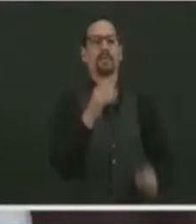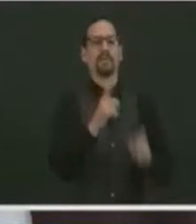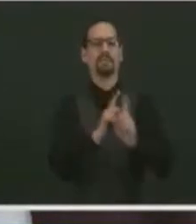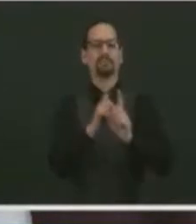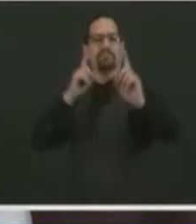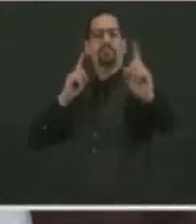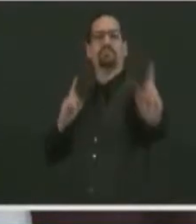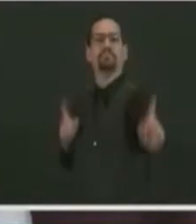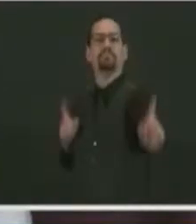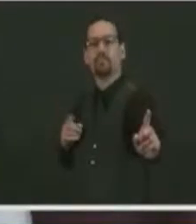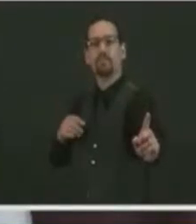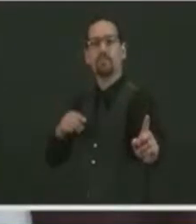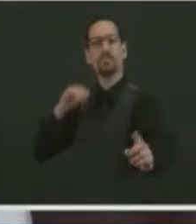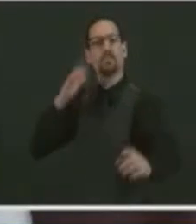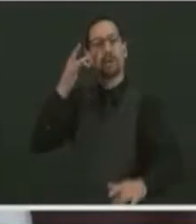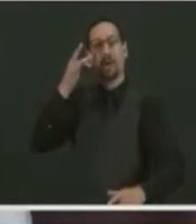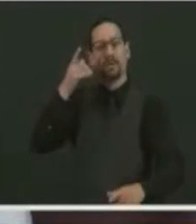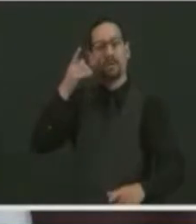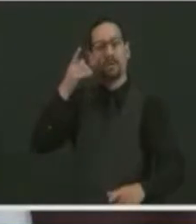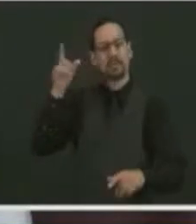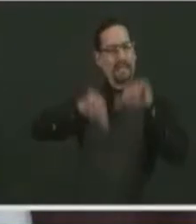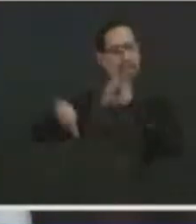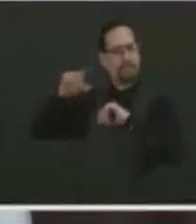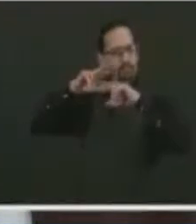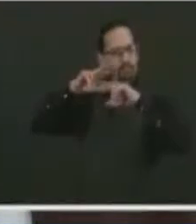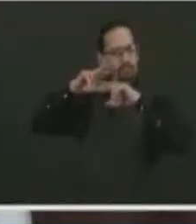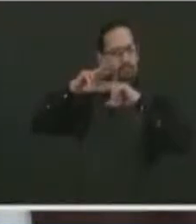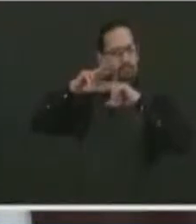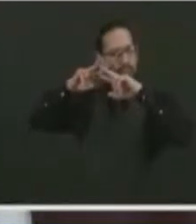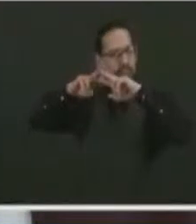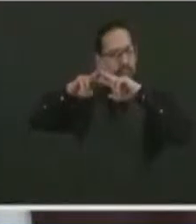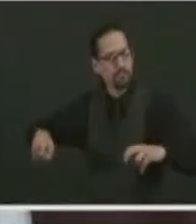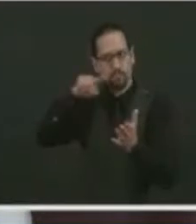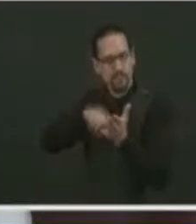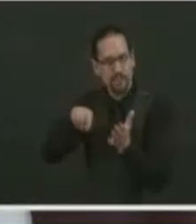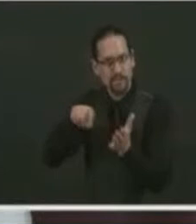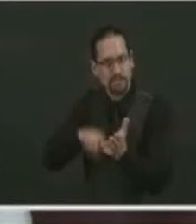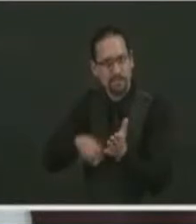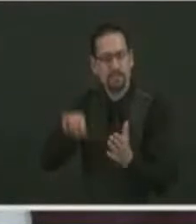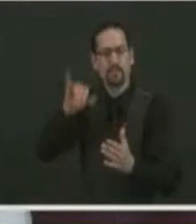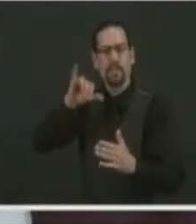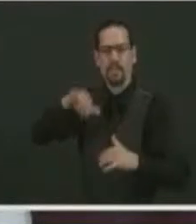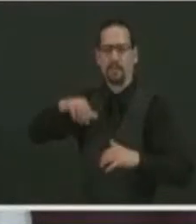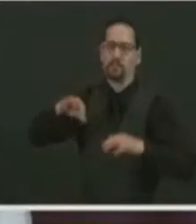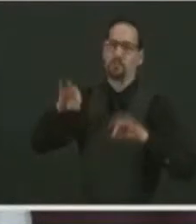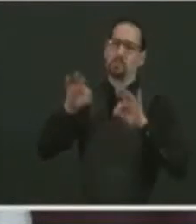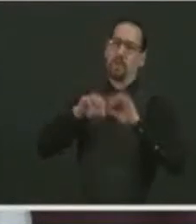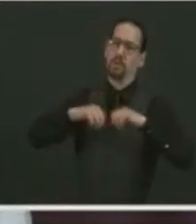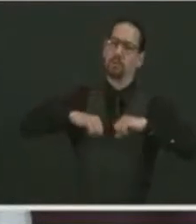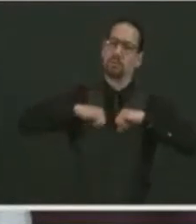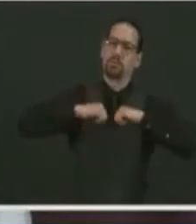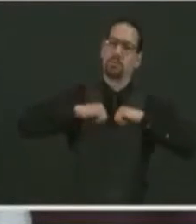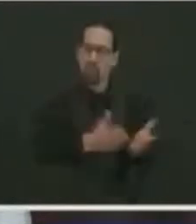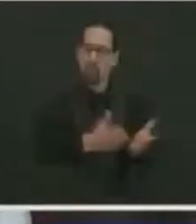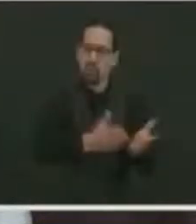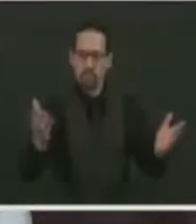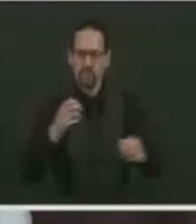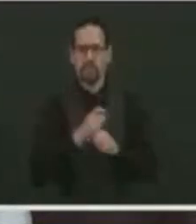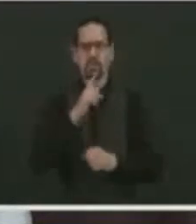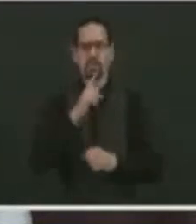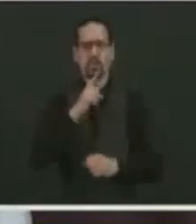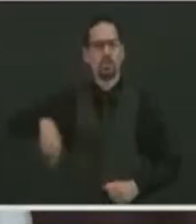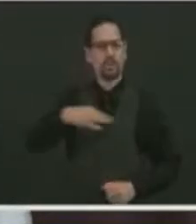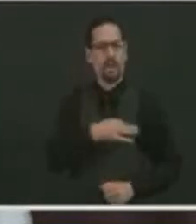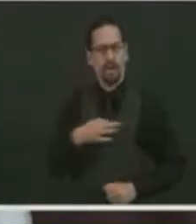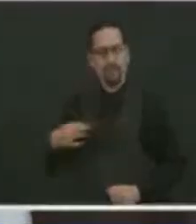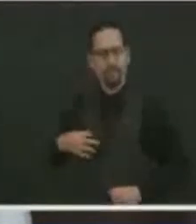able to protect employers, staff, customers, so that we can all get out